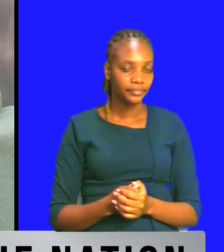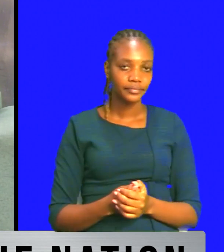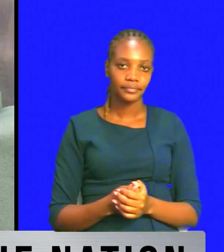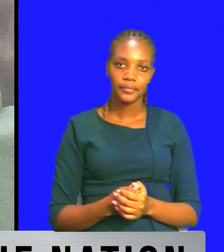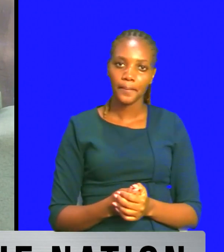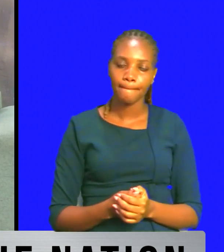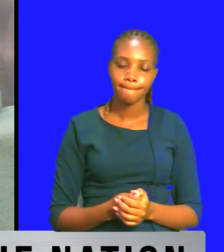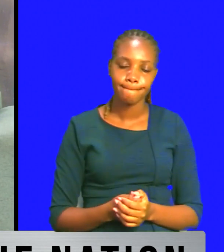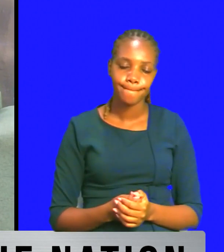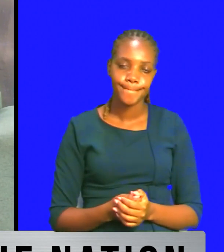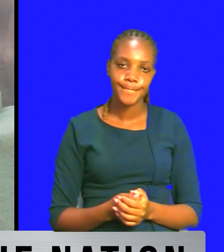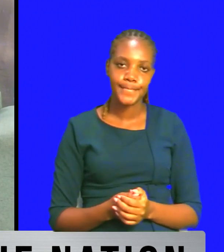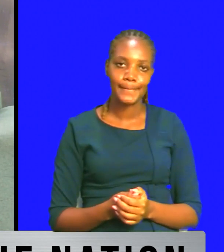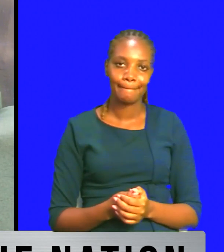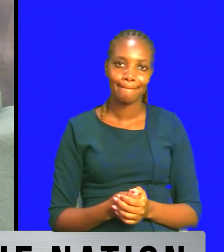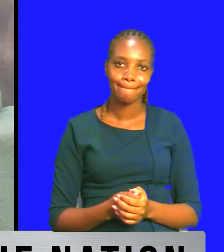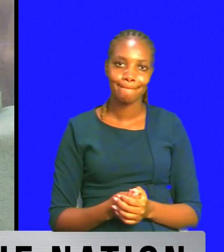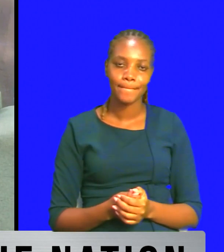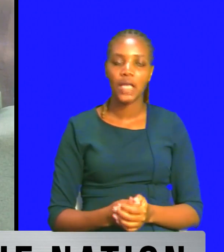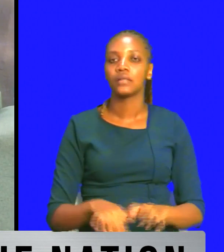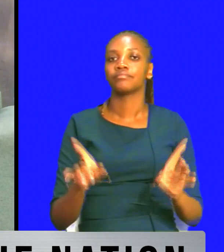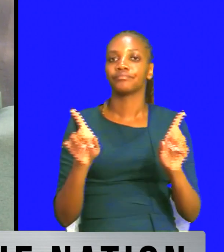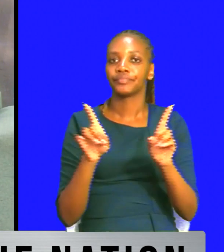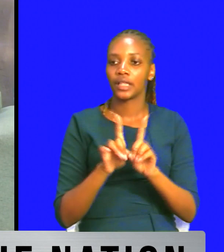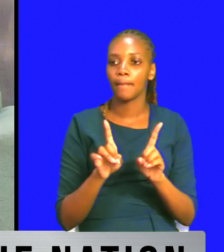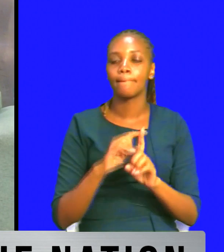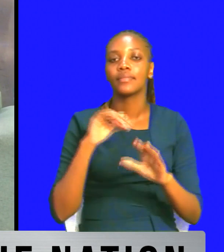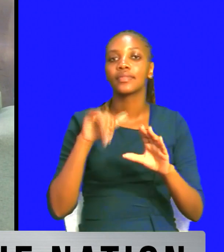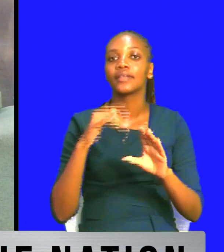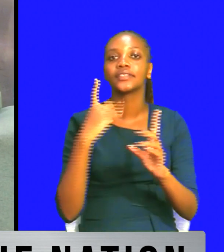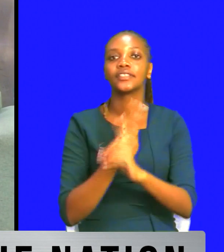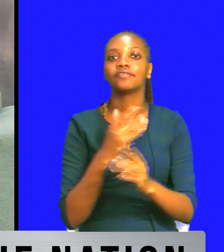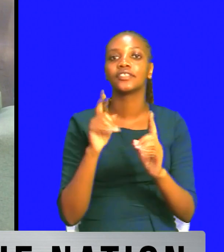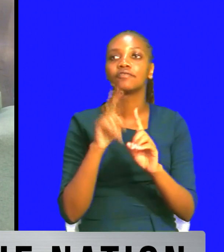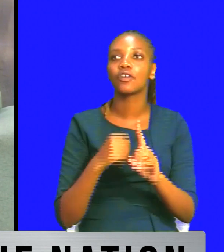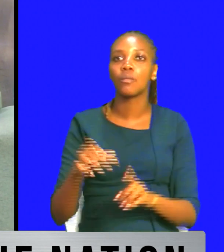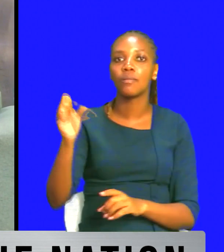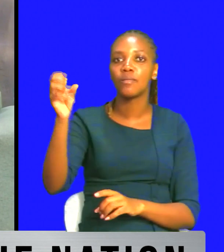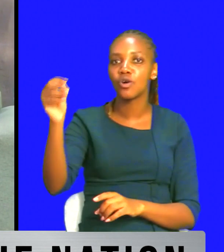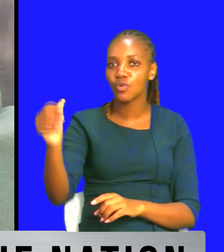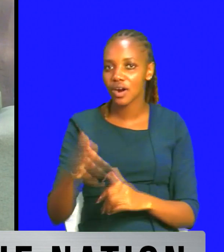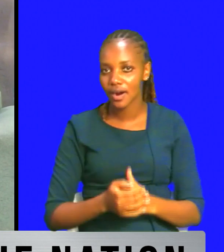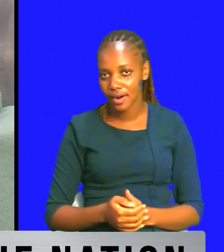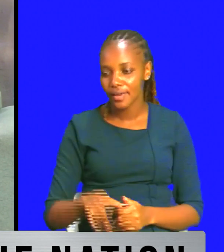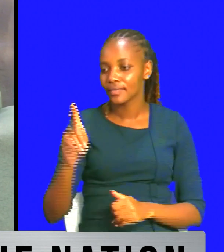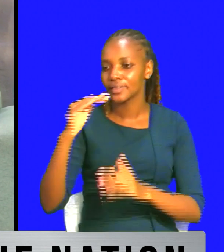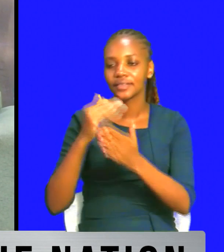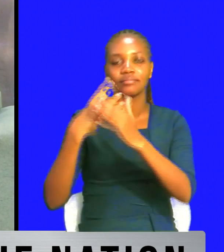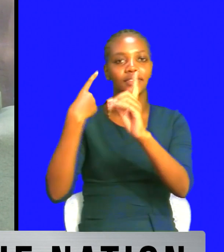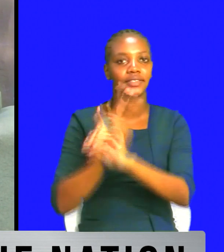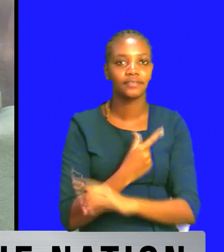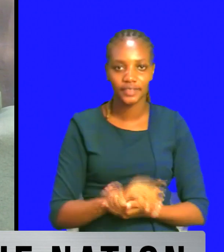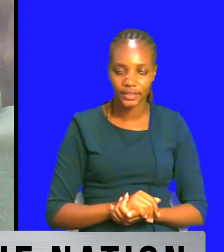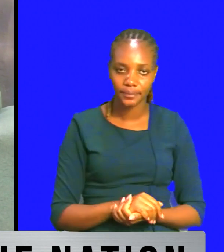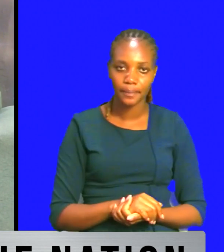subsidy. It should be fertilizer subsidy. As opposed to unga subsidy. It's not a unga subsidy. The unga is a whole lot of things before you get to